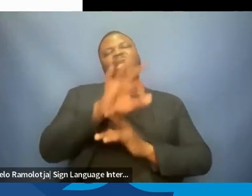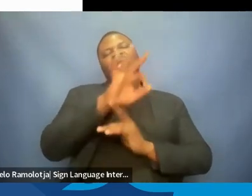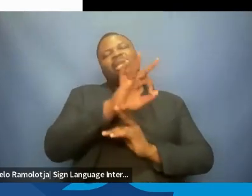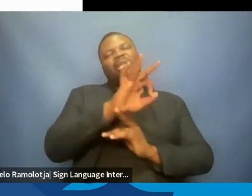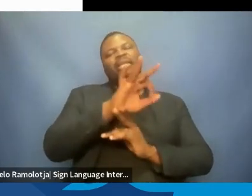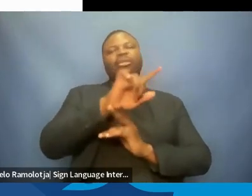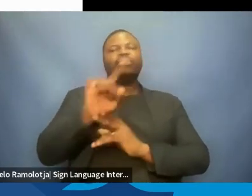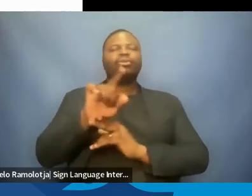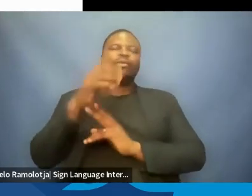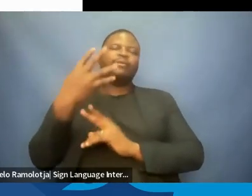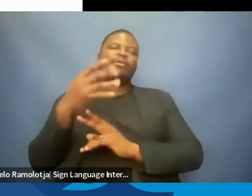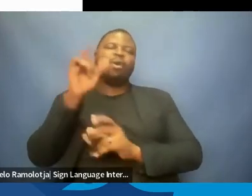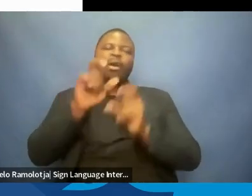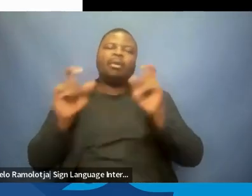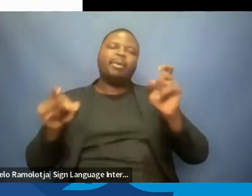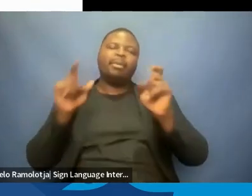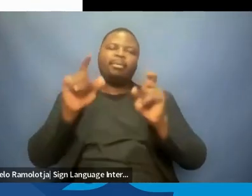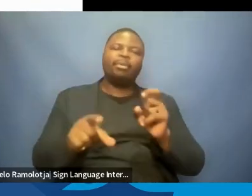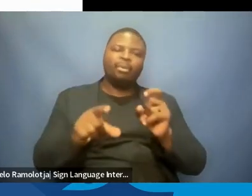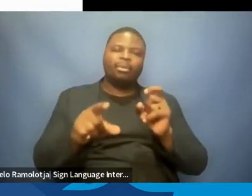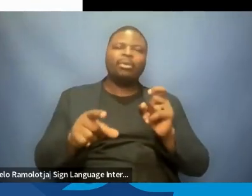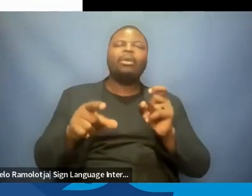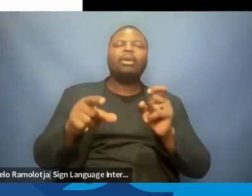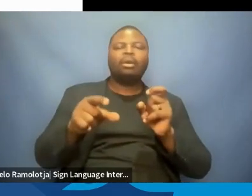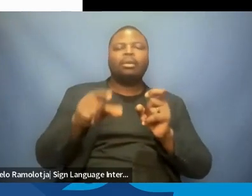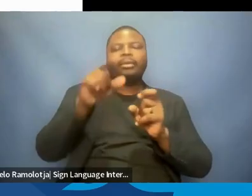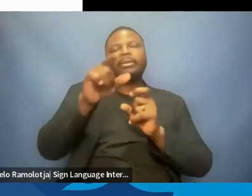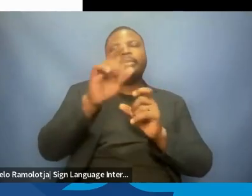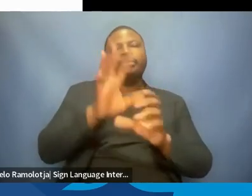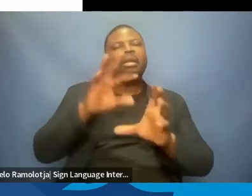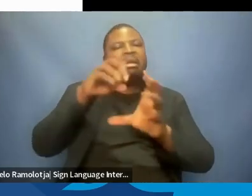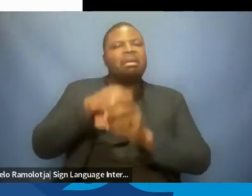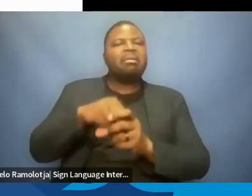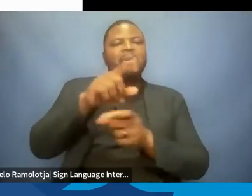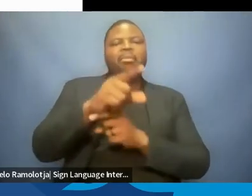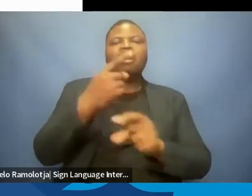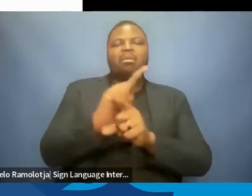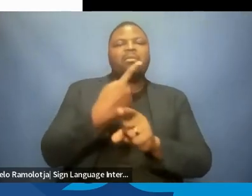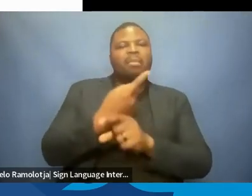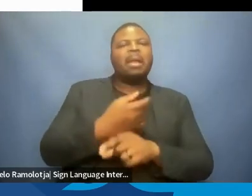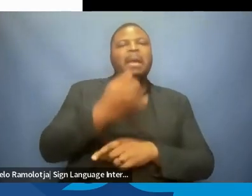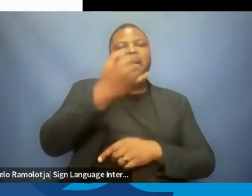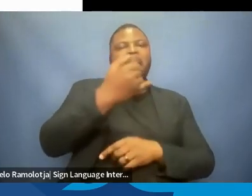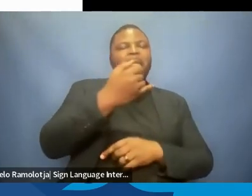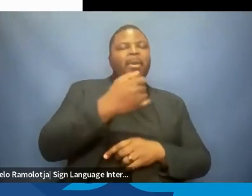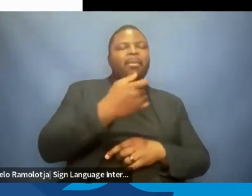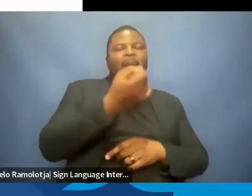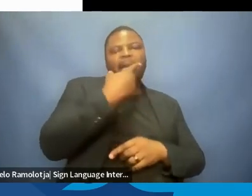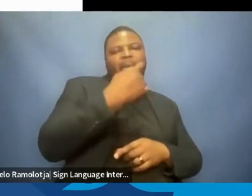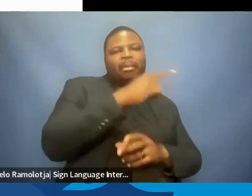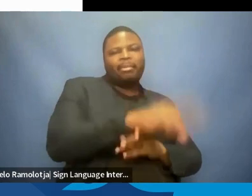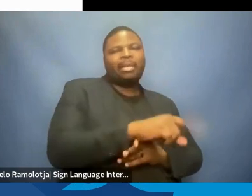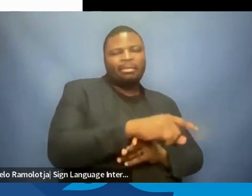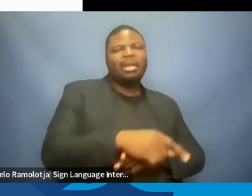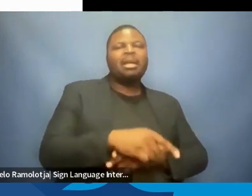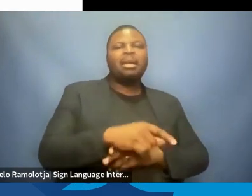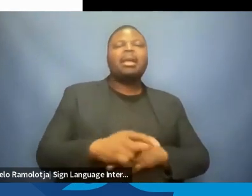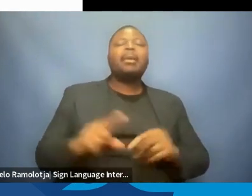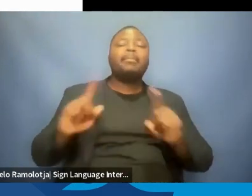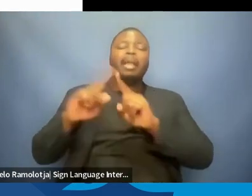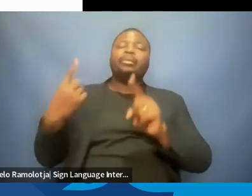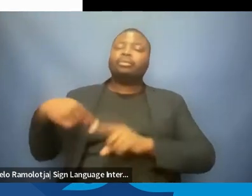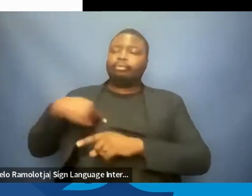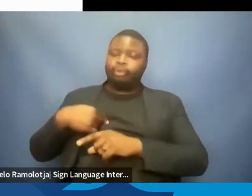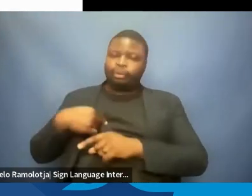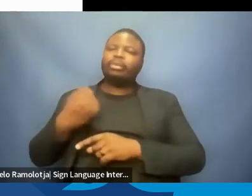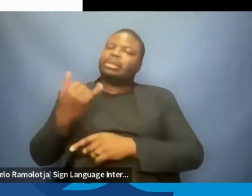saw just over 3,800 individuals, where we averaged around 200 people per month. And despite all